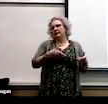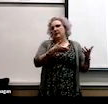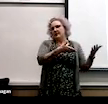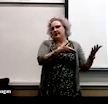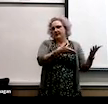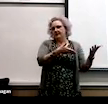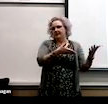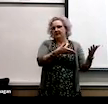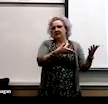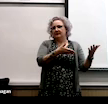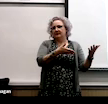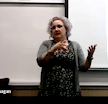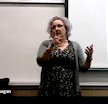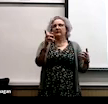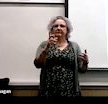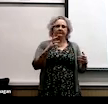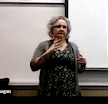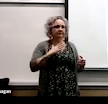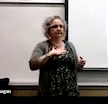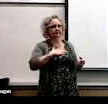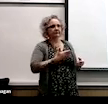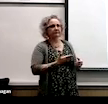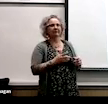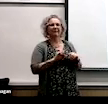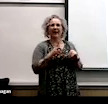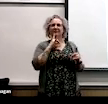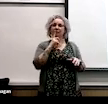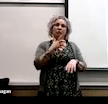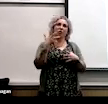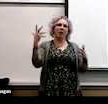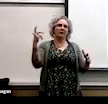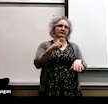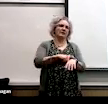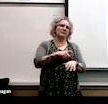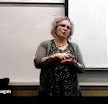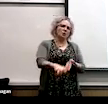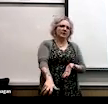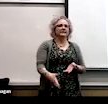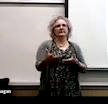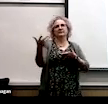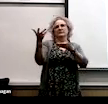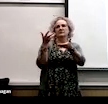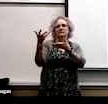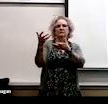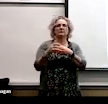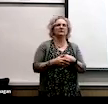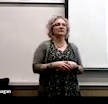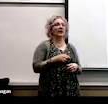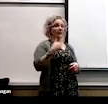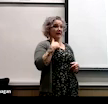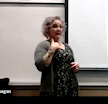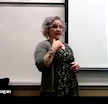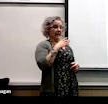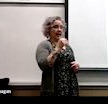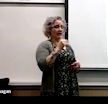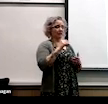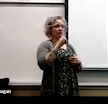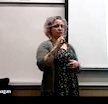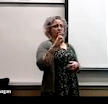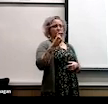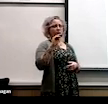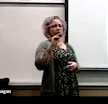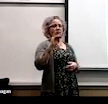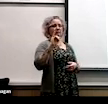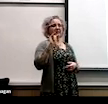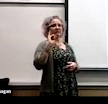time. There is, Claire Mitchell and I, a few years ago, were looking at having somebody come out to CPRI periodically to do blood work, and we're